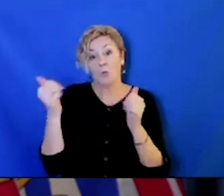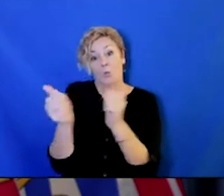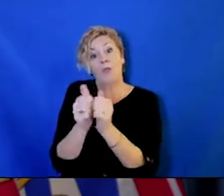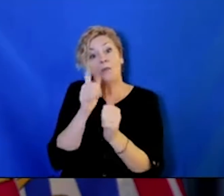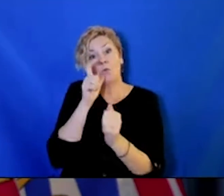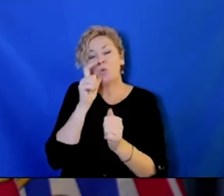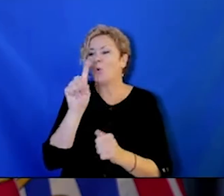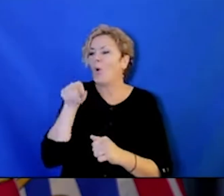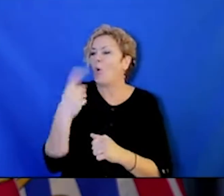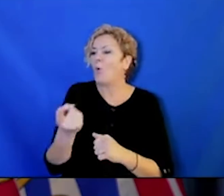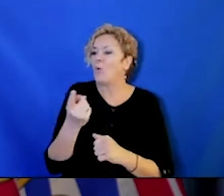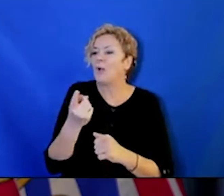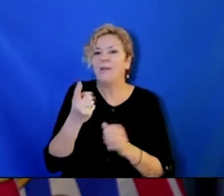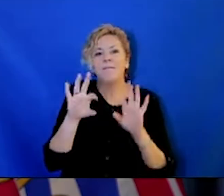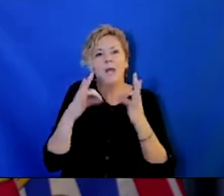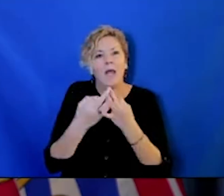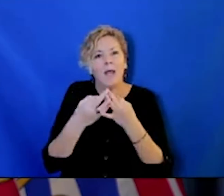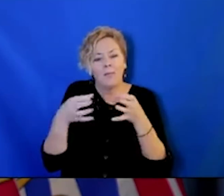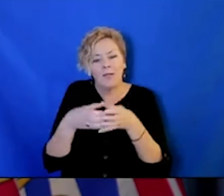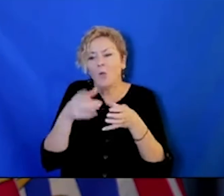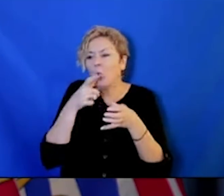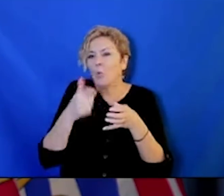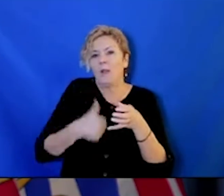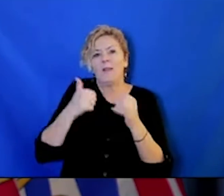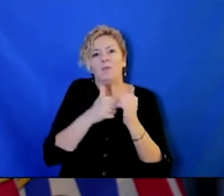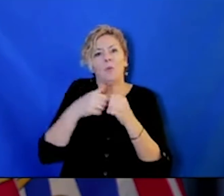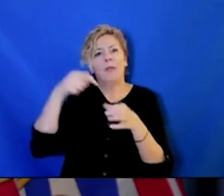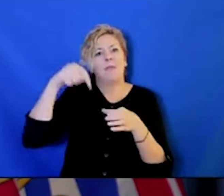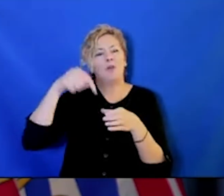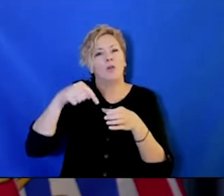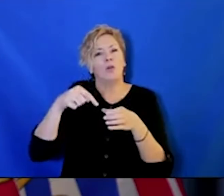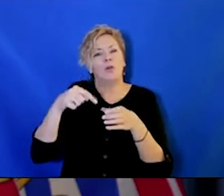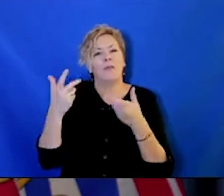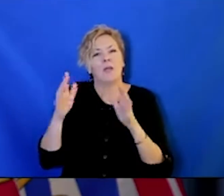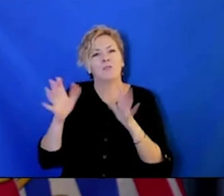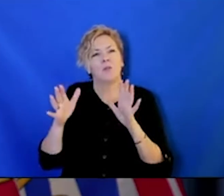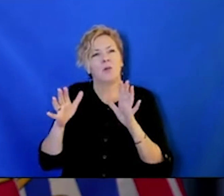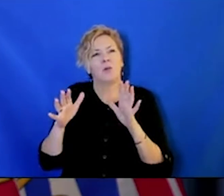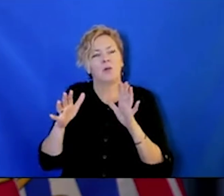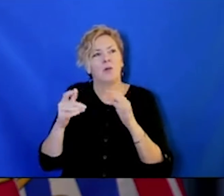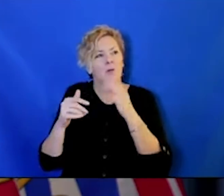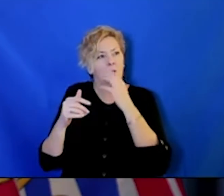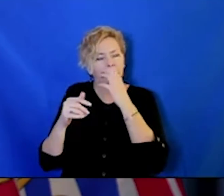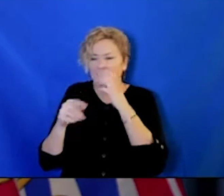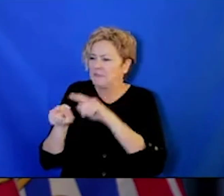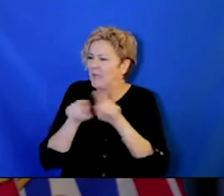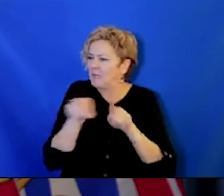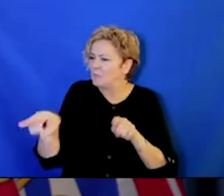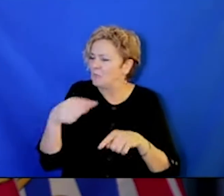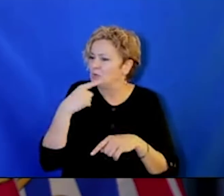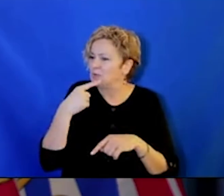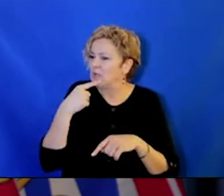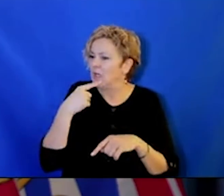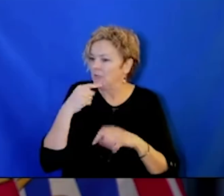also mentions that other places like movie theaters and are still open. So people can still do, I guess, some of those